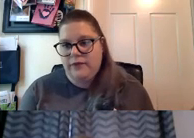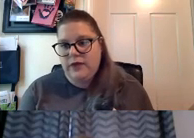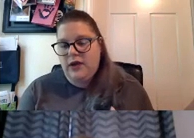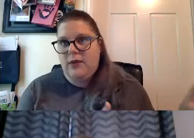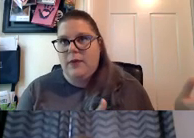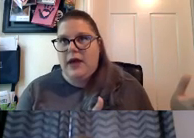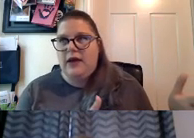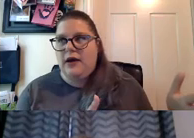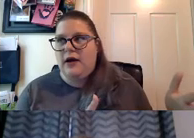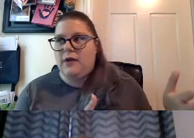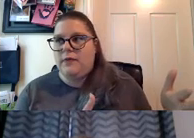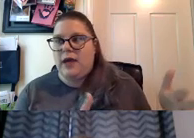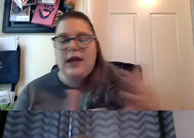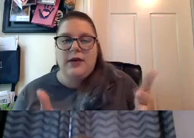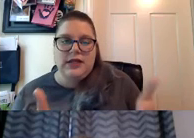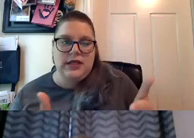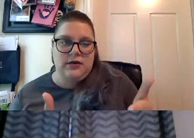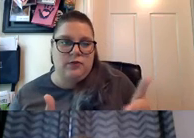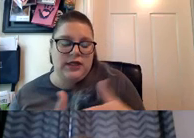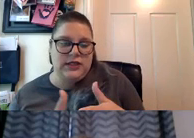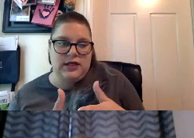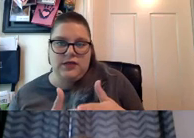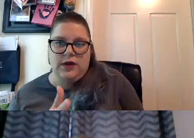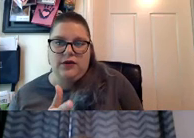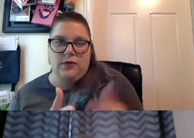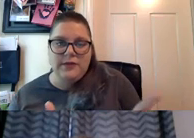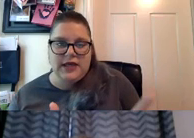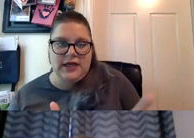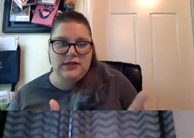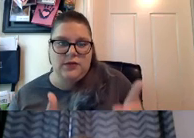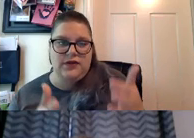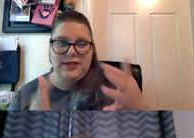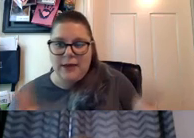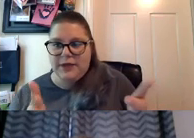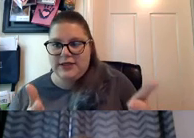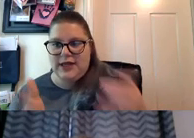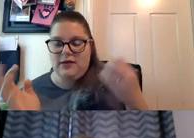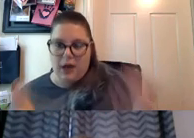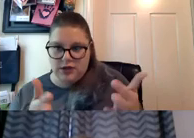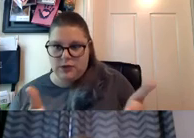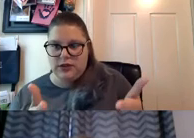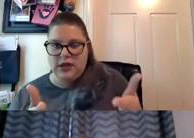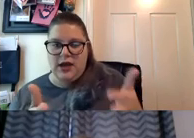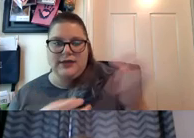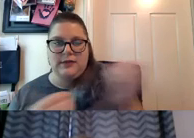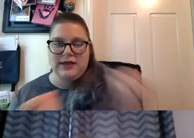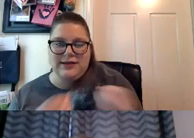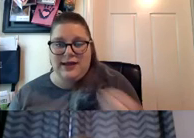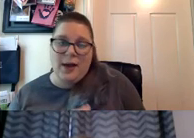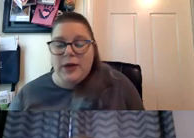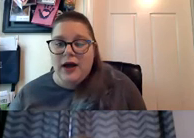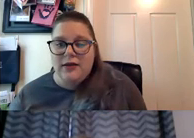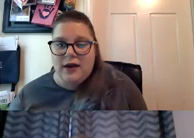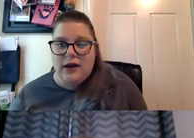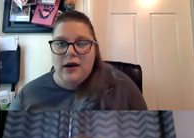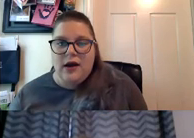accessible. But and I run into this with websites with the templates and the modules and some of the things that I